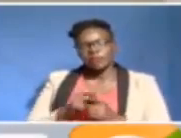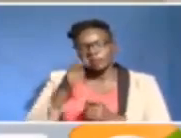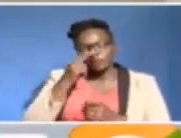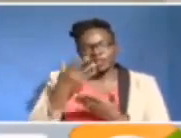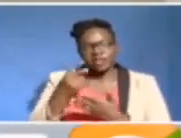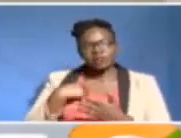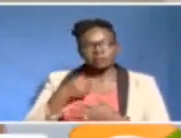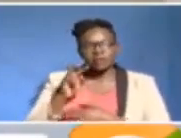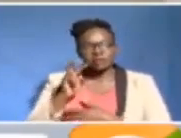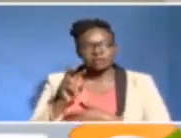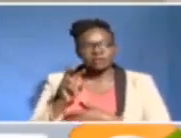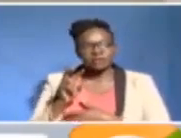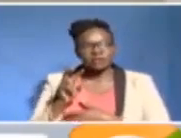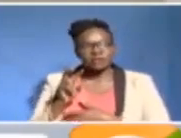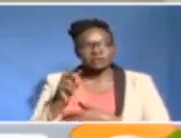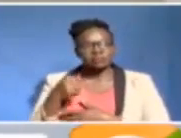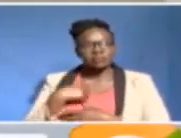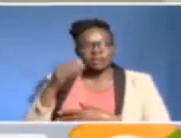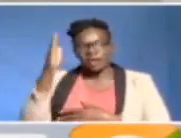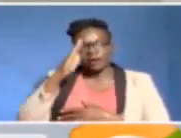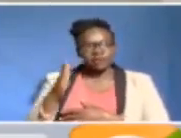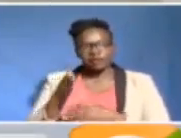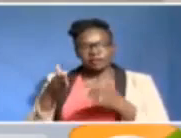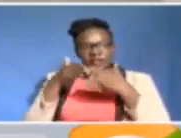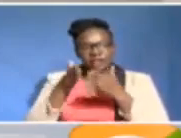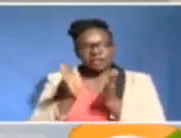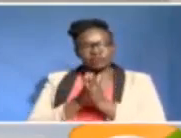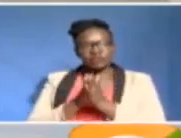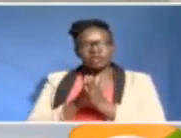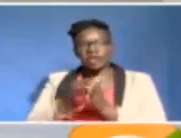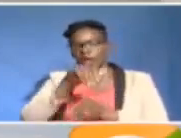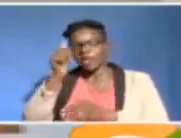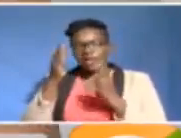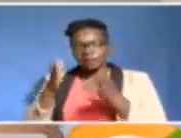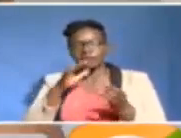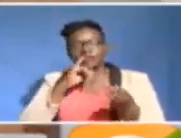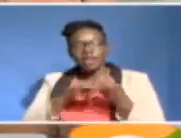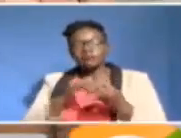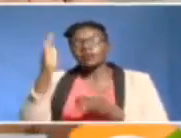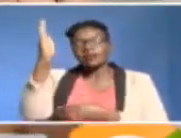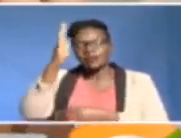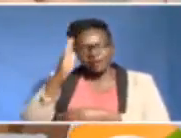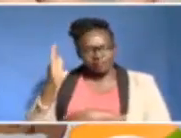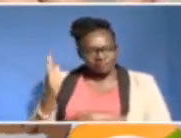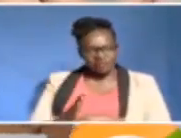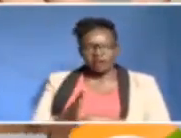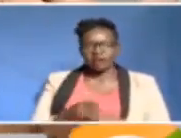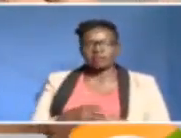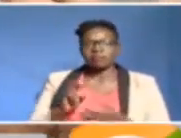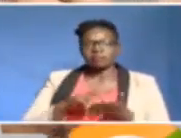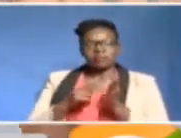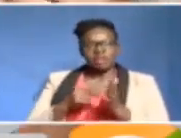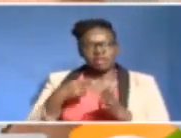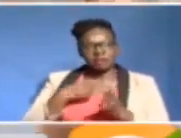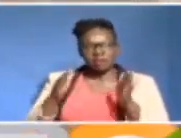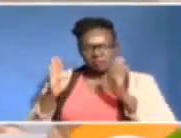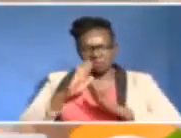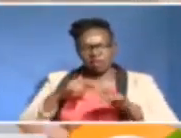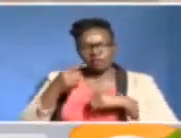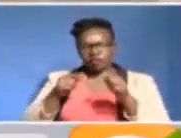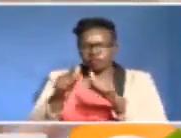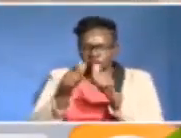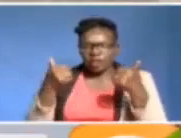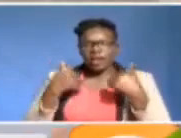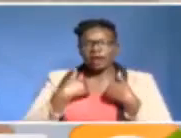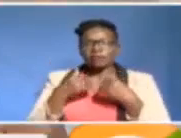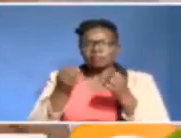live today. I've never slept with someone's husband. Never. So I still have morals, because I've been called many times.